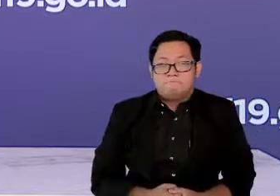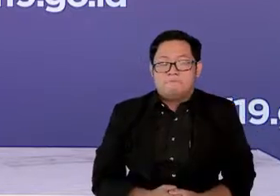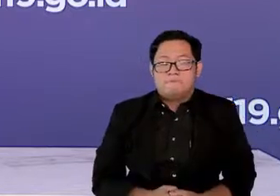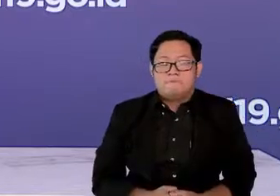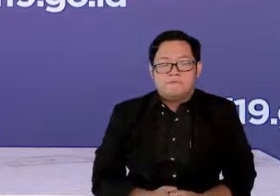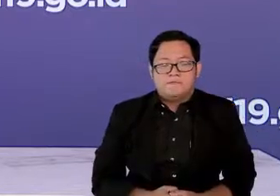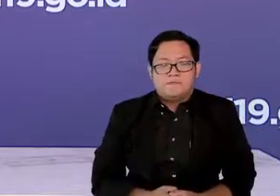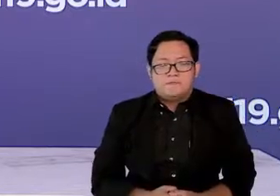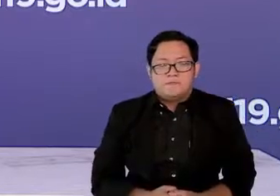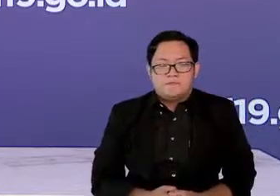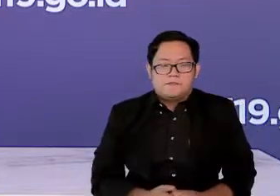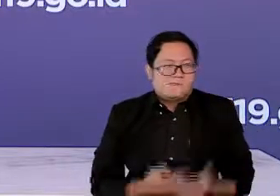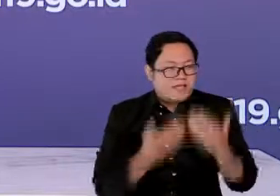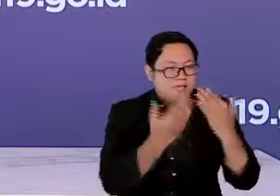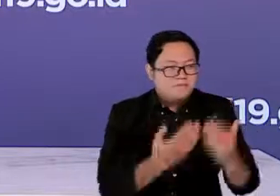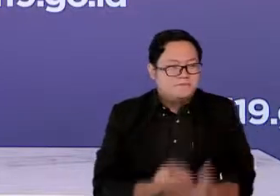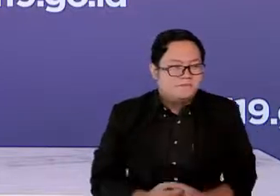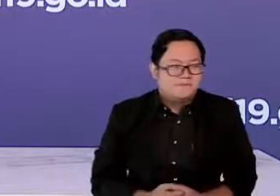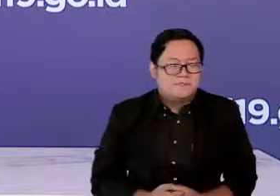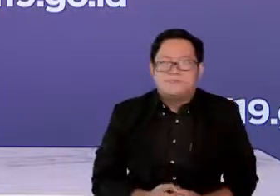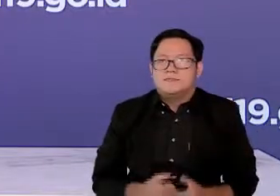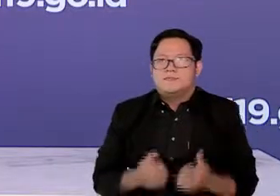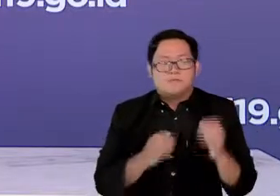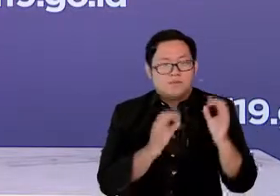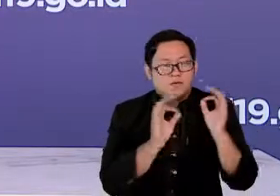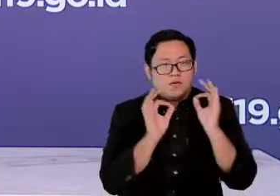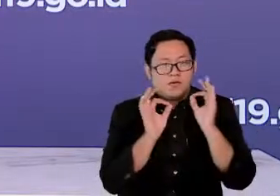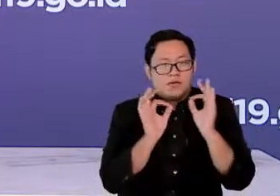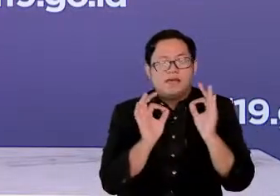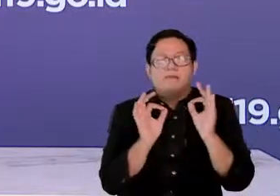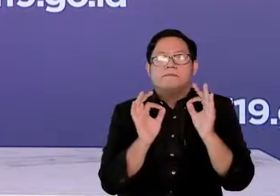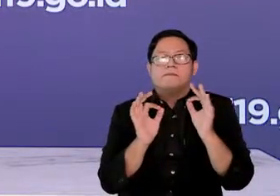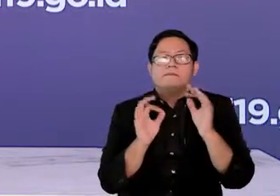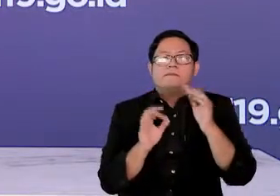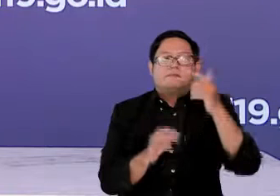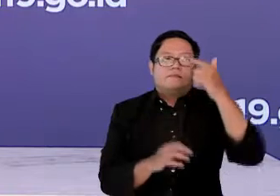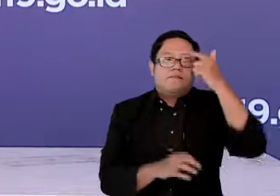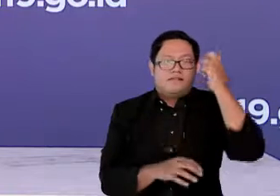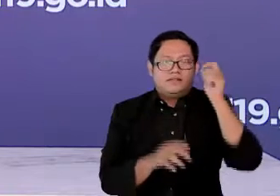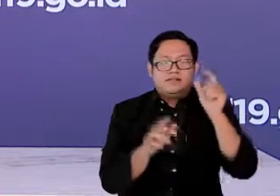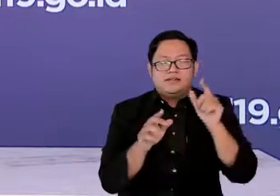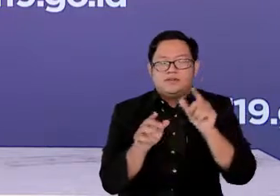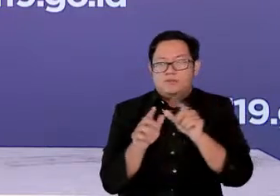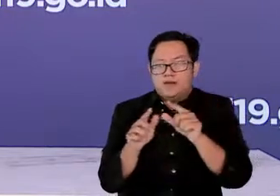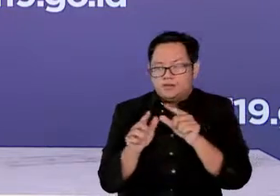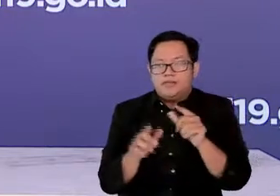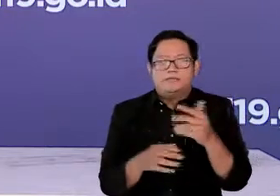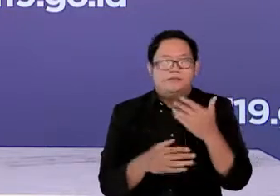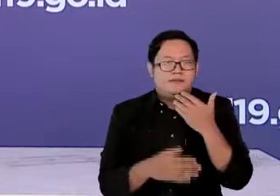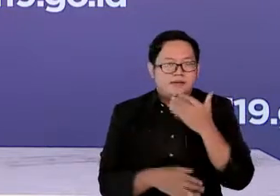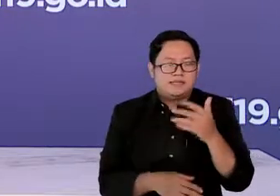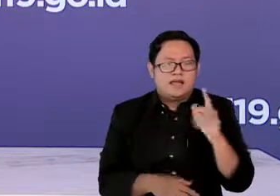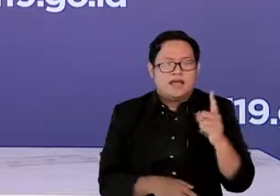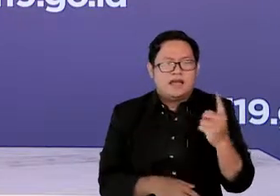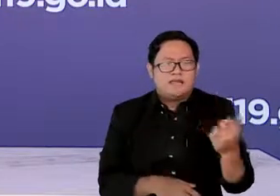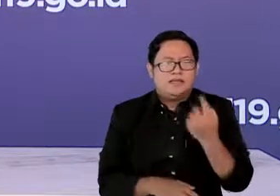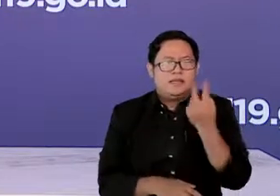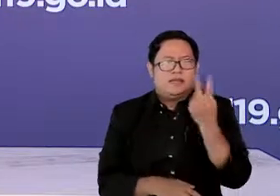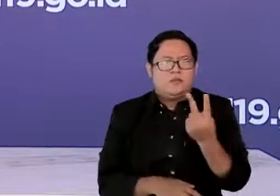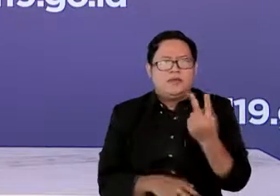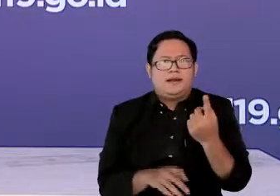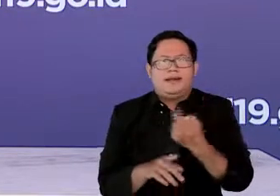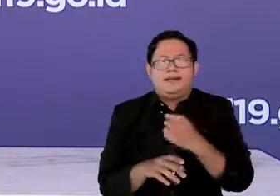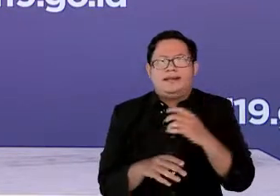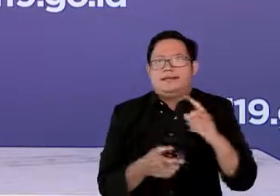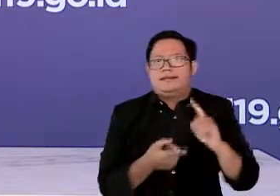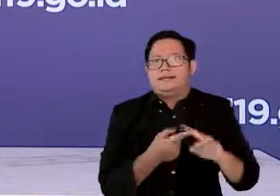Thank you, Prof. Thank you. Okay. Thank you, Professor and Wahyudi. And we have second question from our